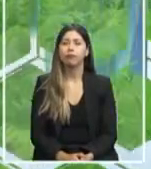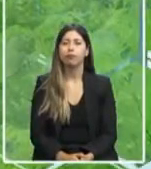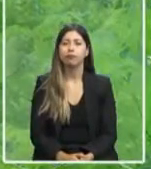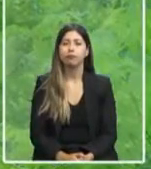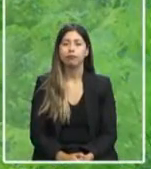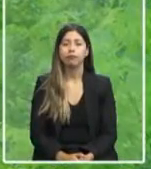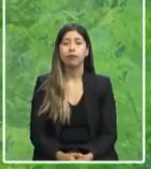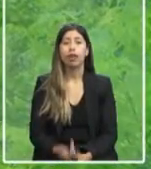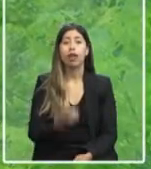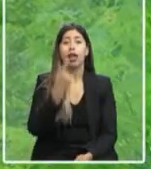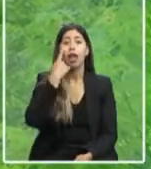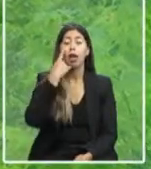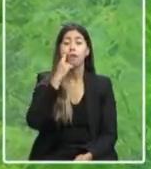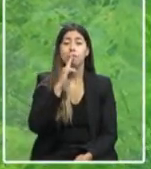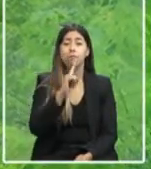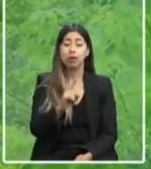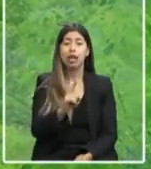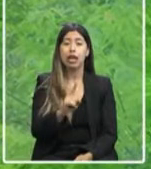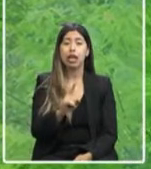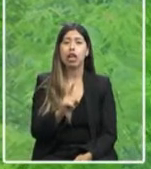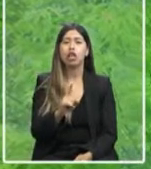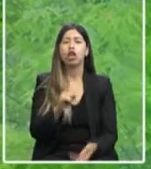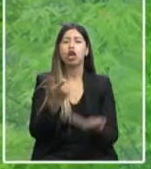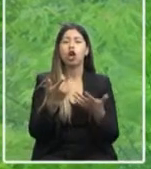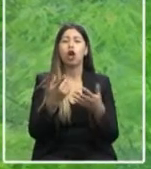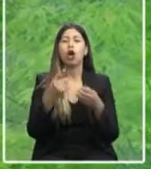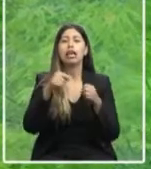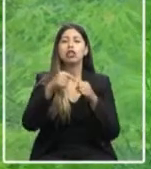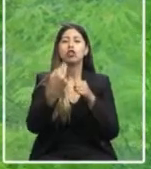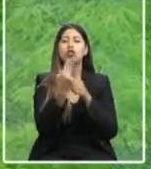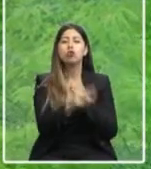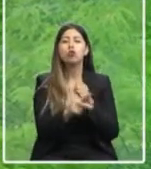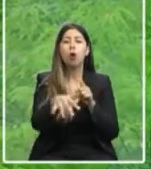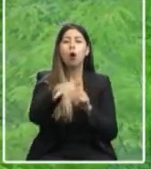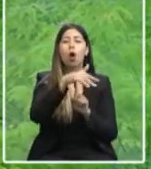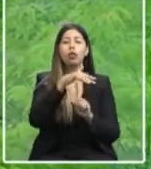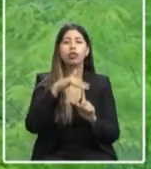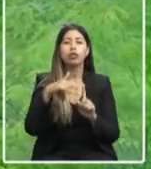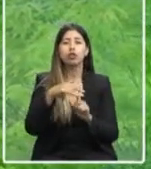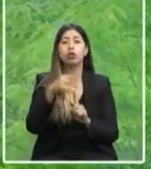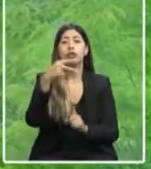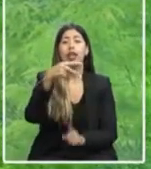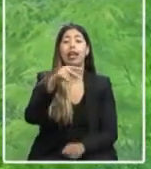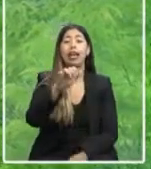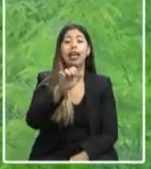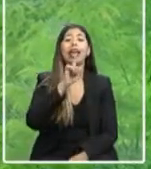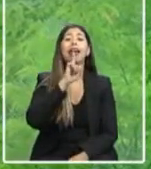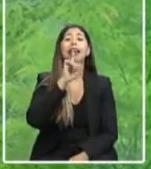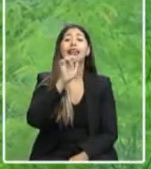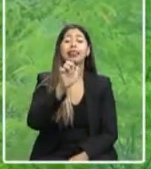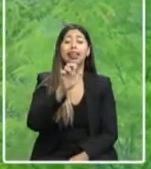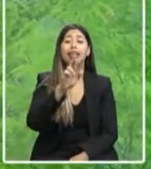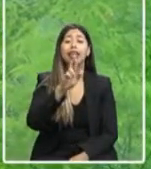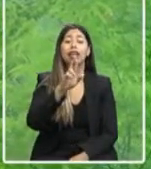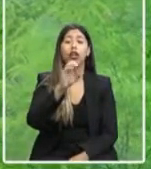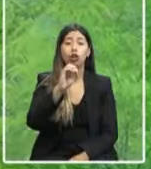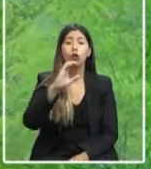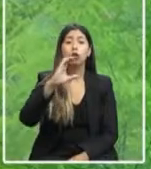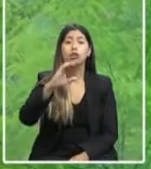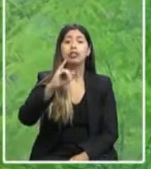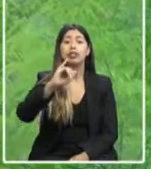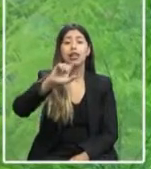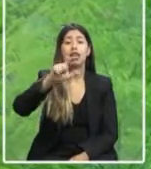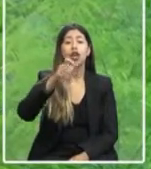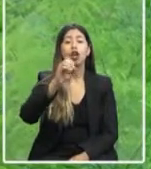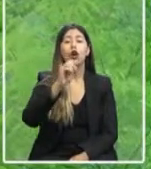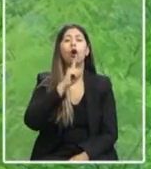condition makes the people more susceptible to conditions like malaria. So in regions where we have a lot of